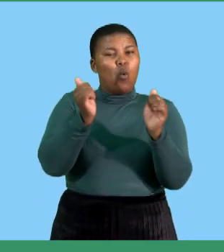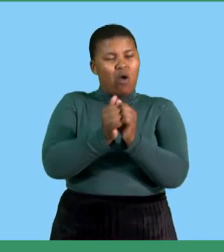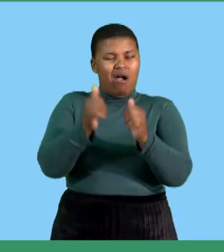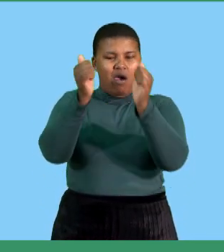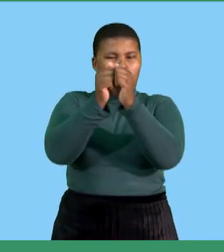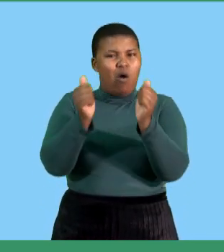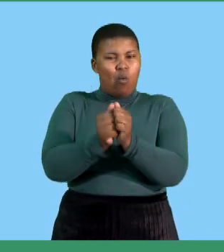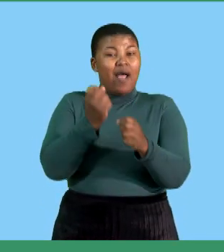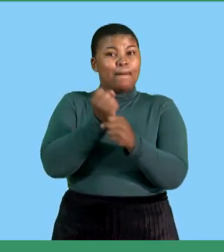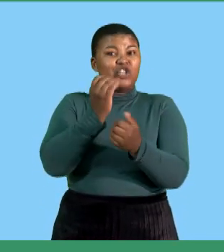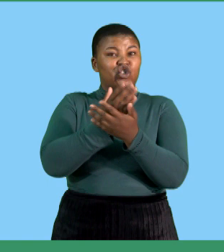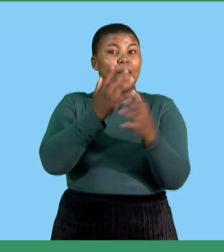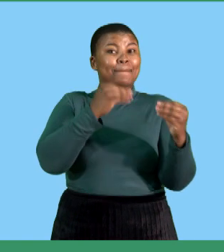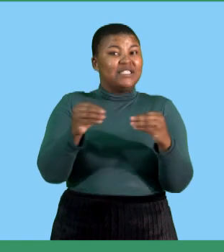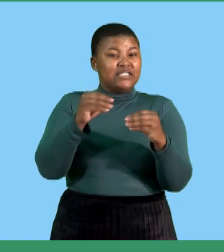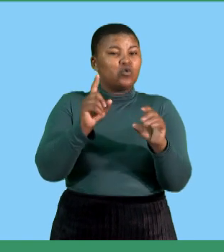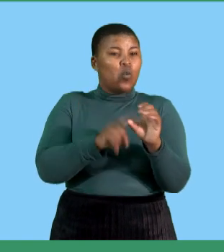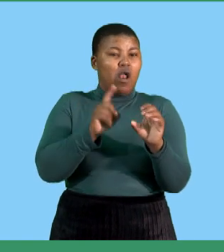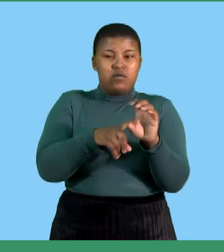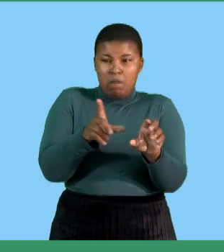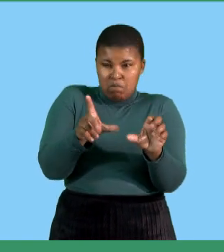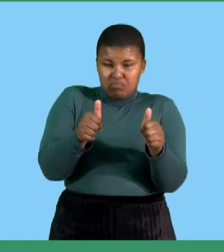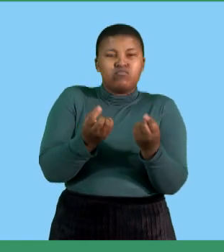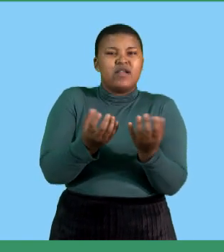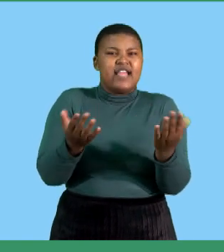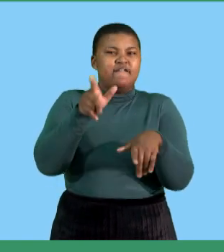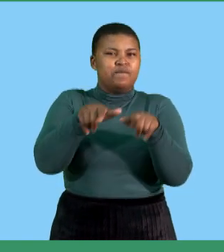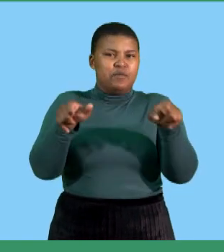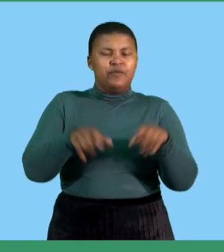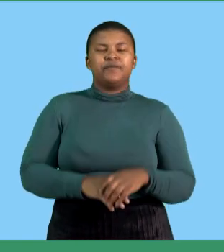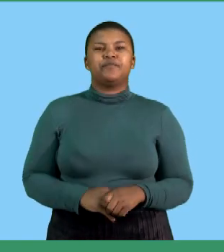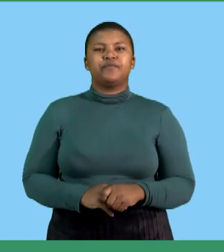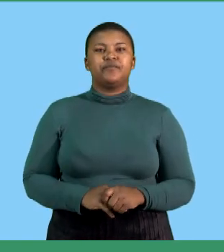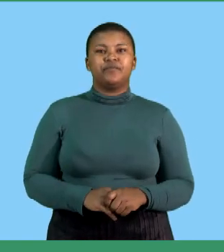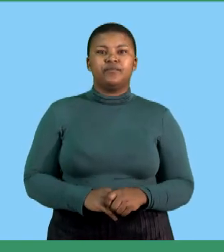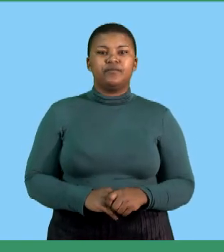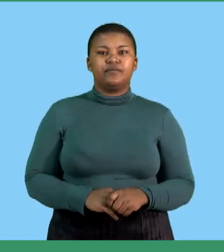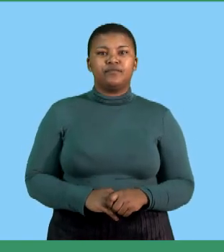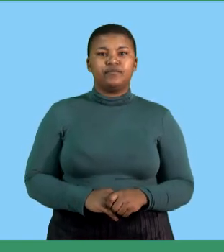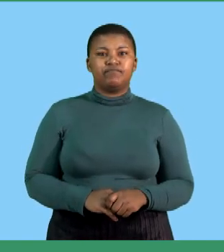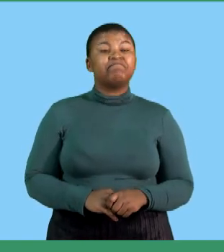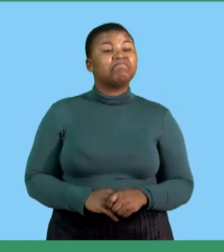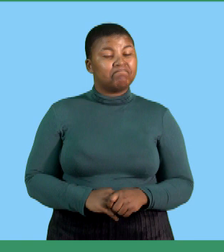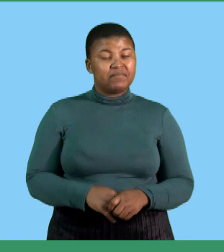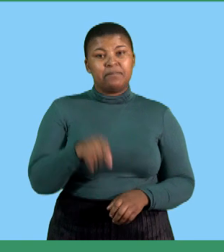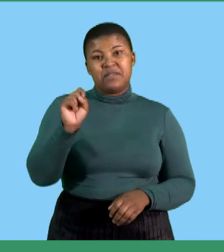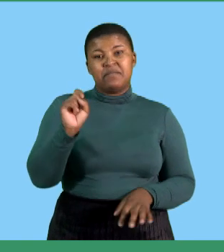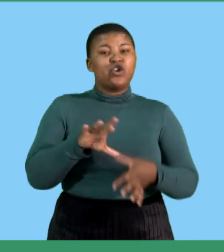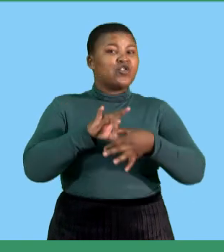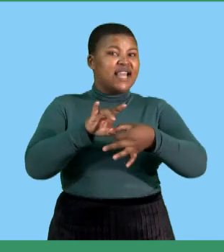for the business to deliver a quality product or a quality service. So that